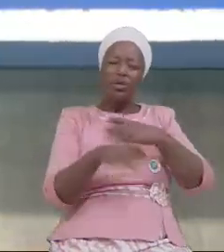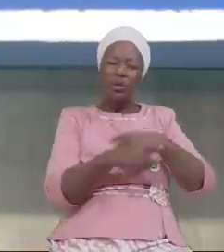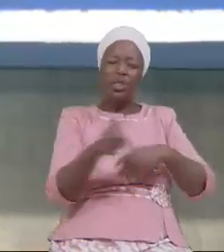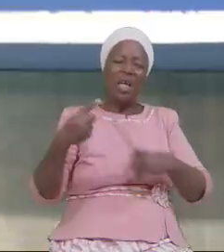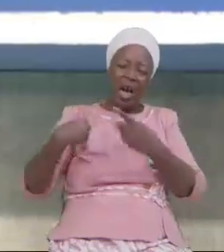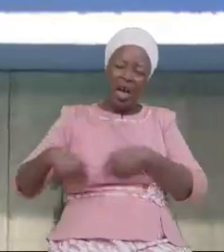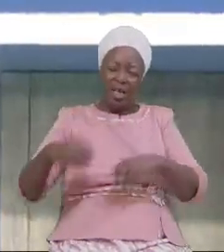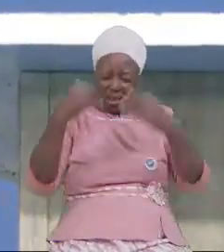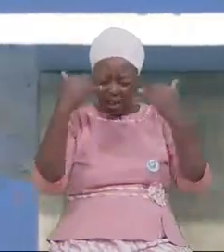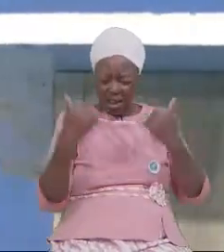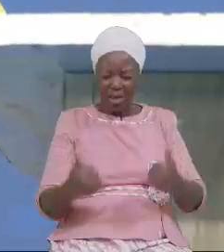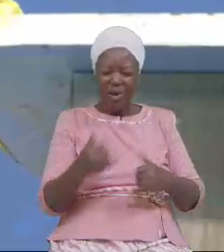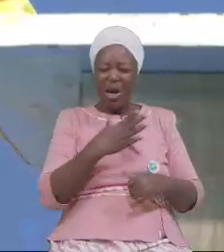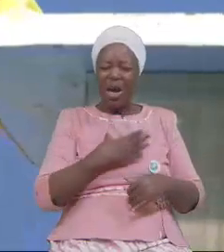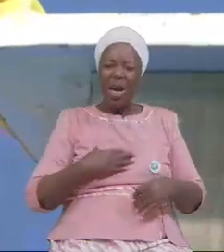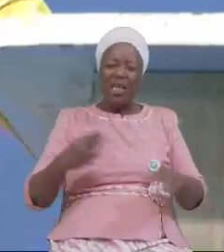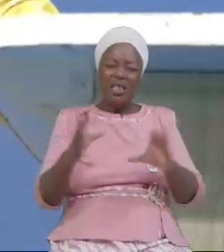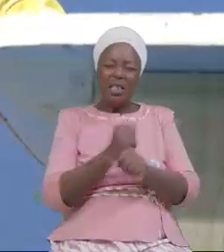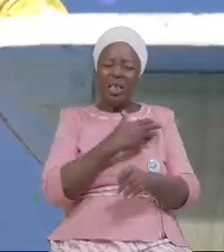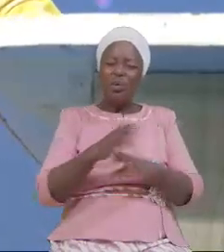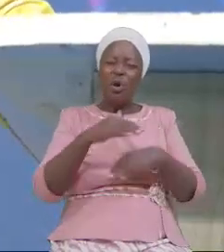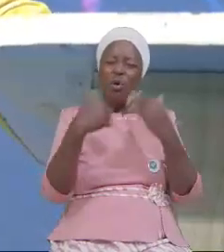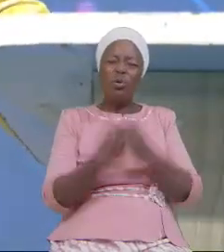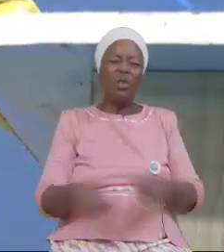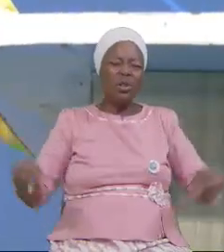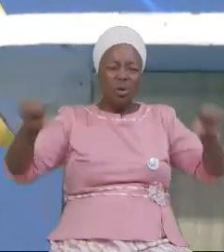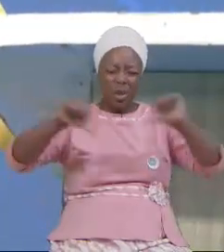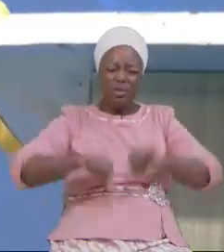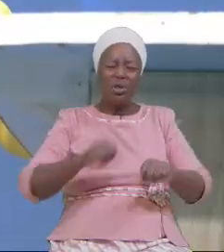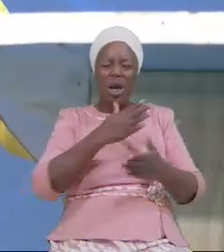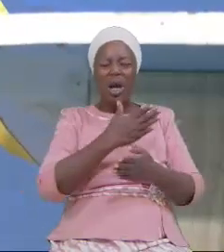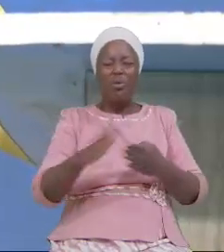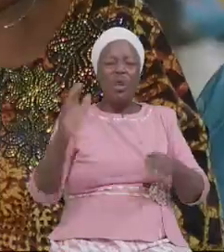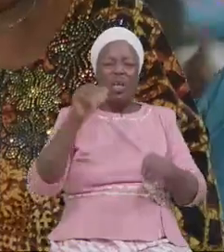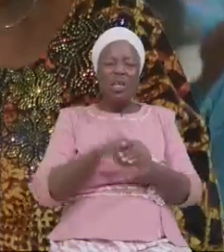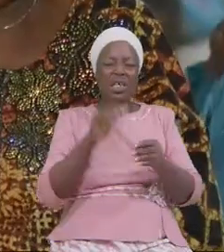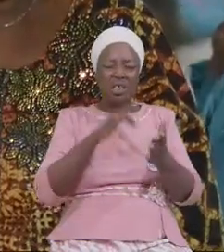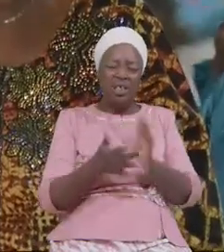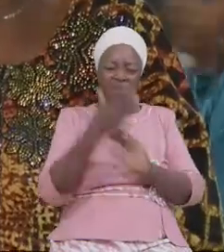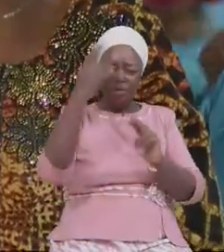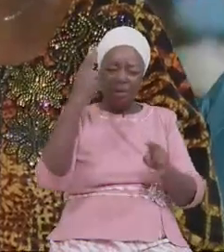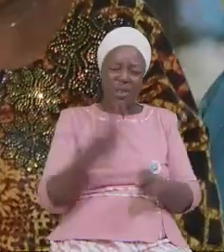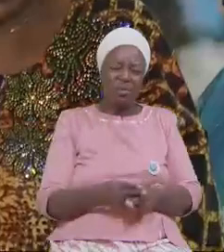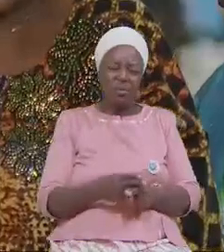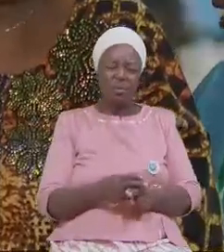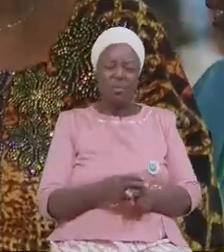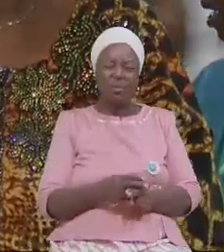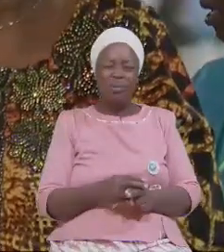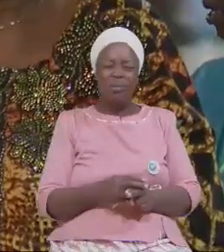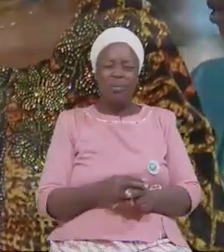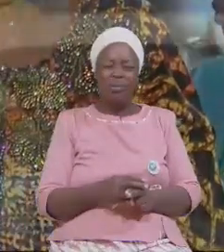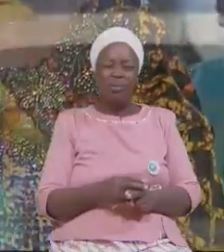now and take all their guilt, all their condemnation away in Jesus' name.